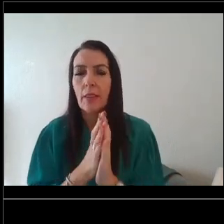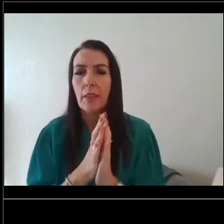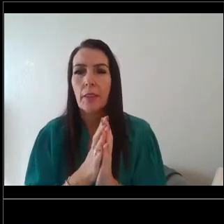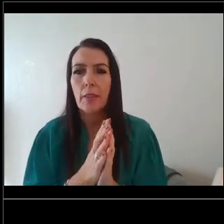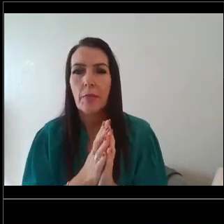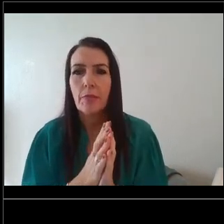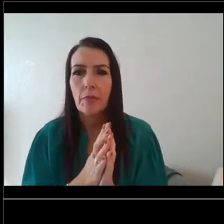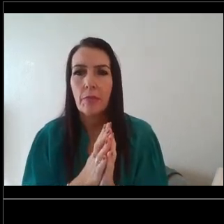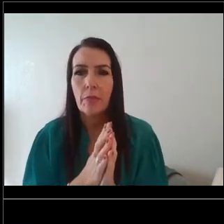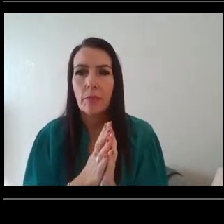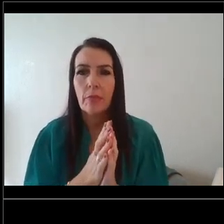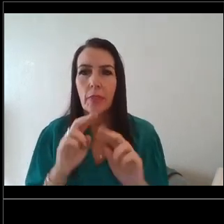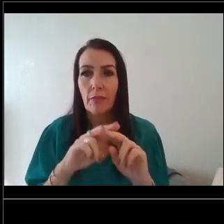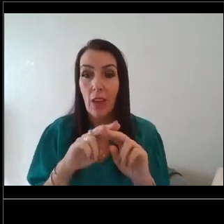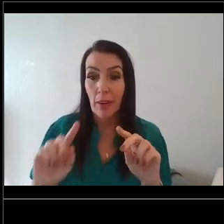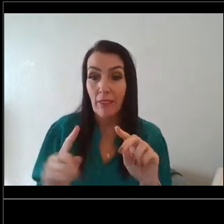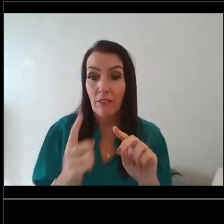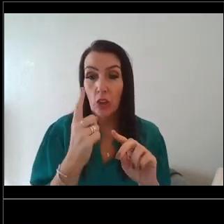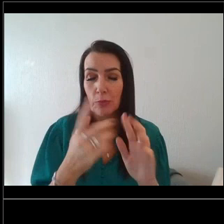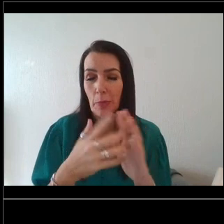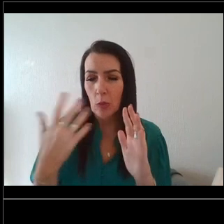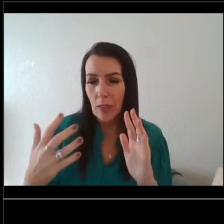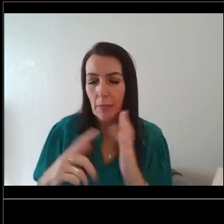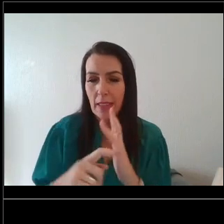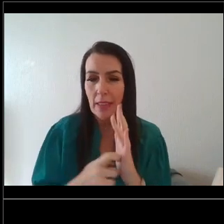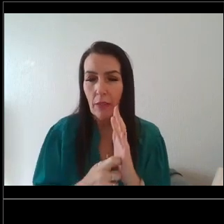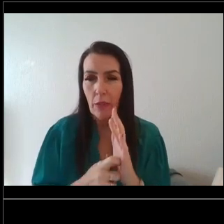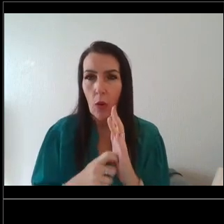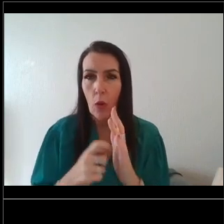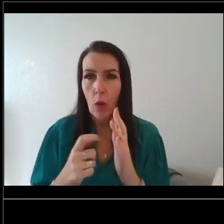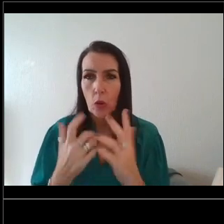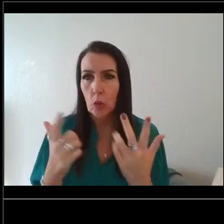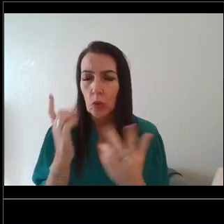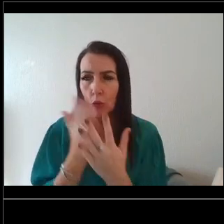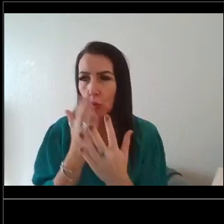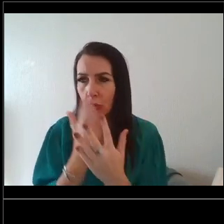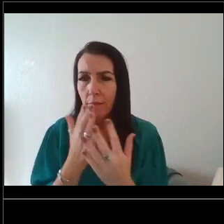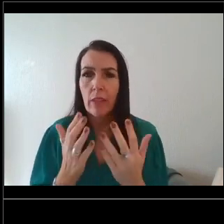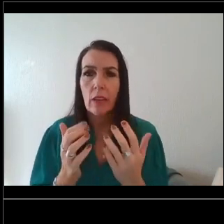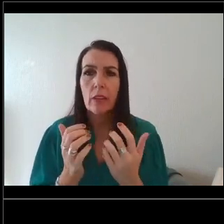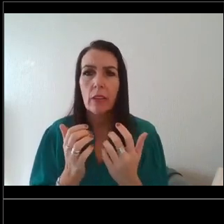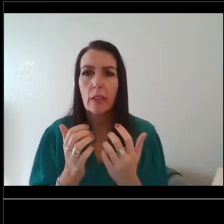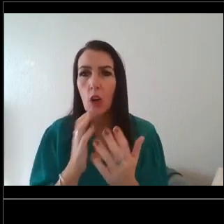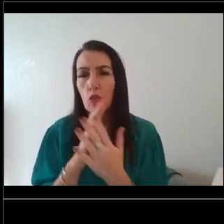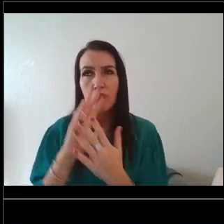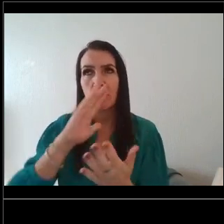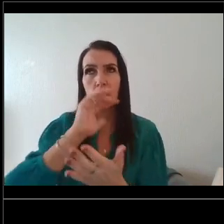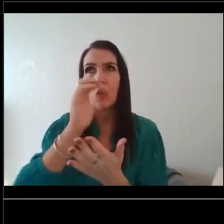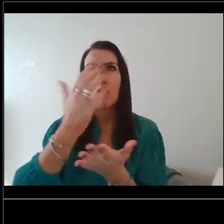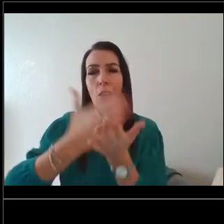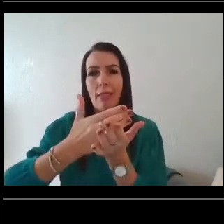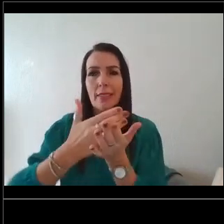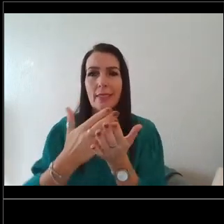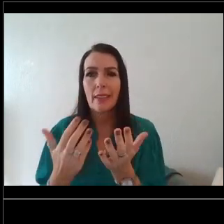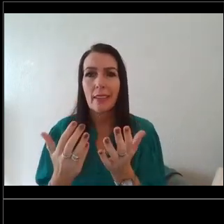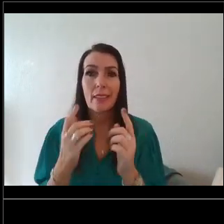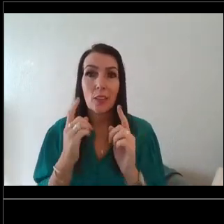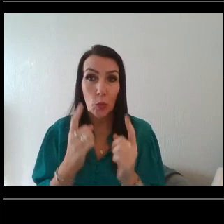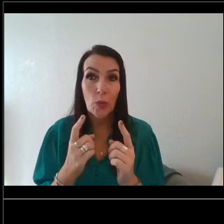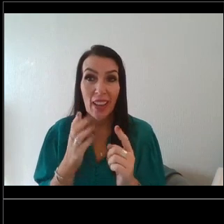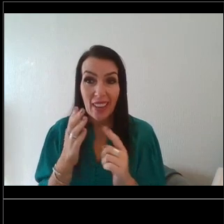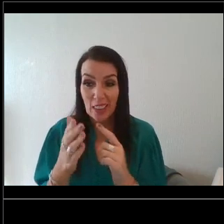a fabric first approach is too expensive, or maybe is too intrusive, it just isn't realistic. That's not to say you can't go to a